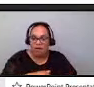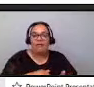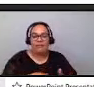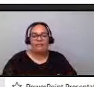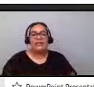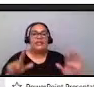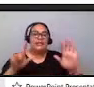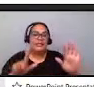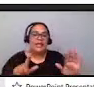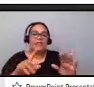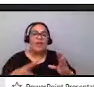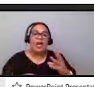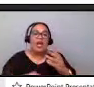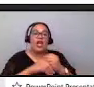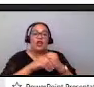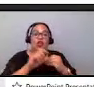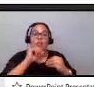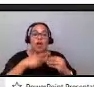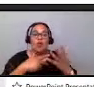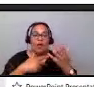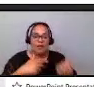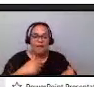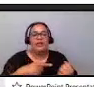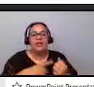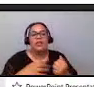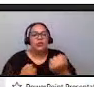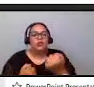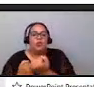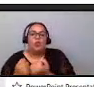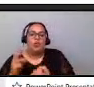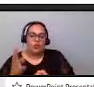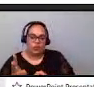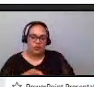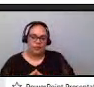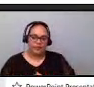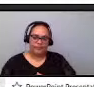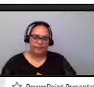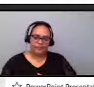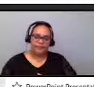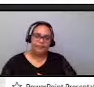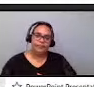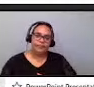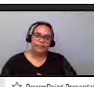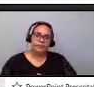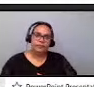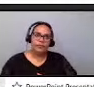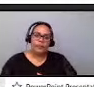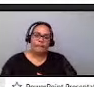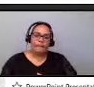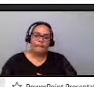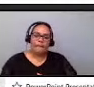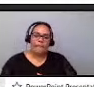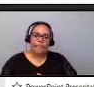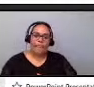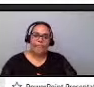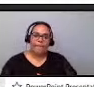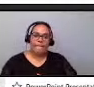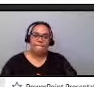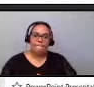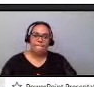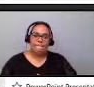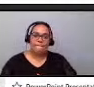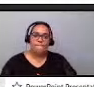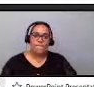seven extra rtgs will then support on the on the